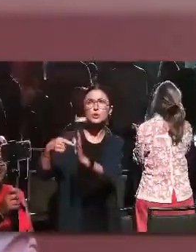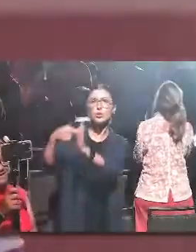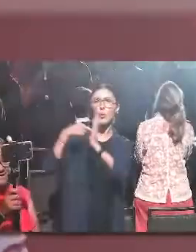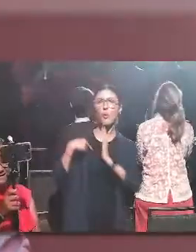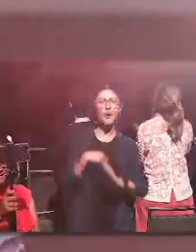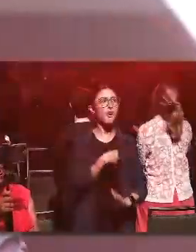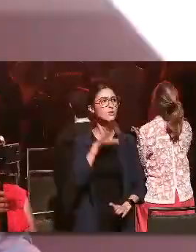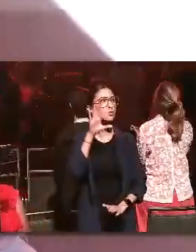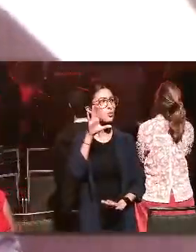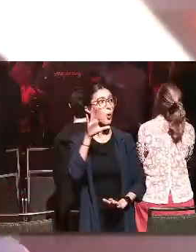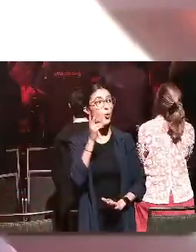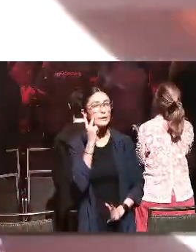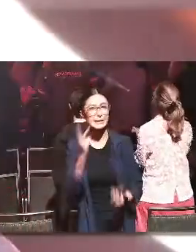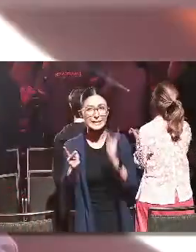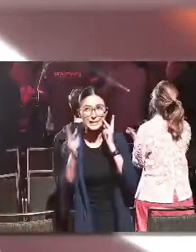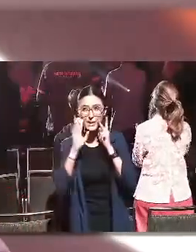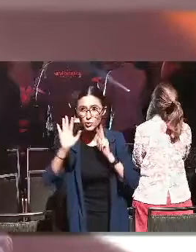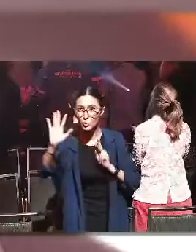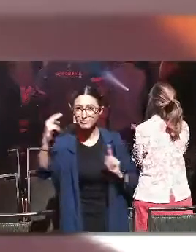to see what you see.